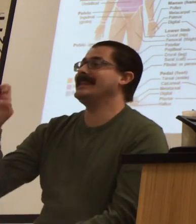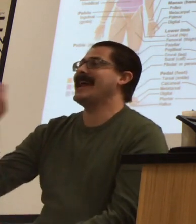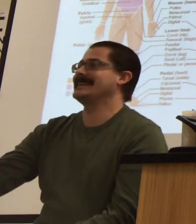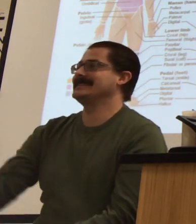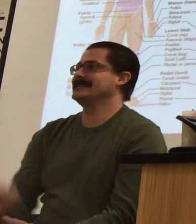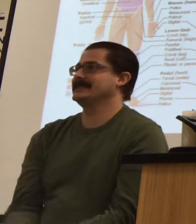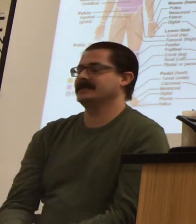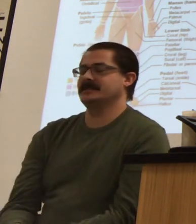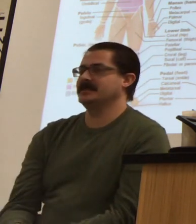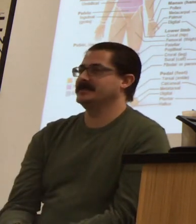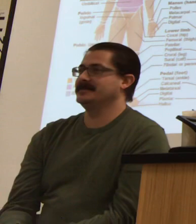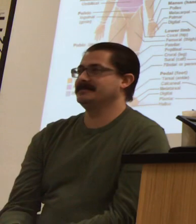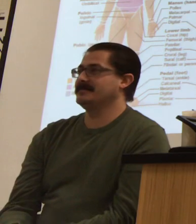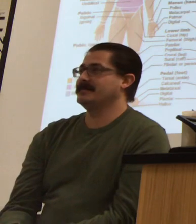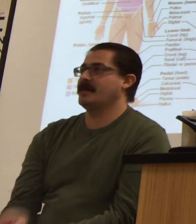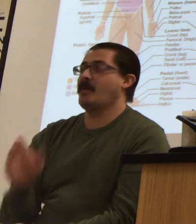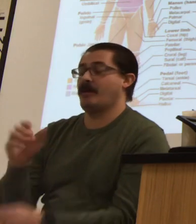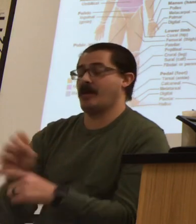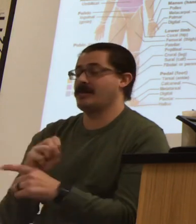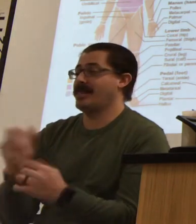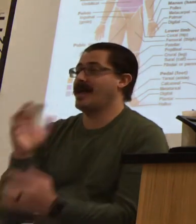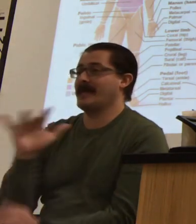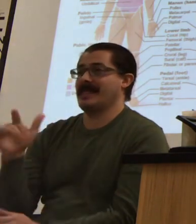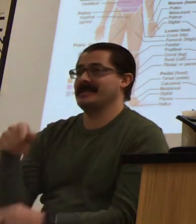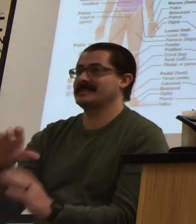P-O-L-L-E-X, thumb.